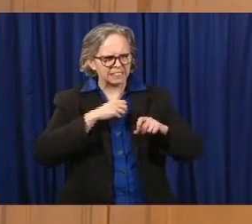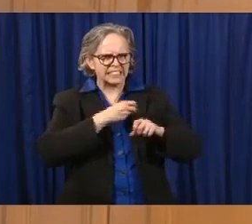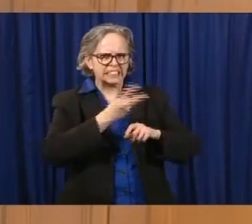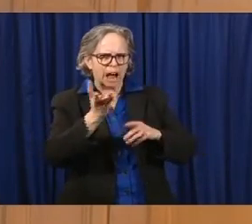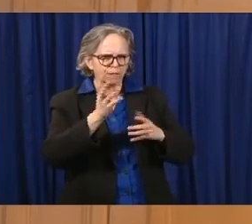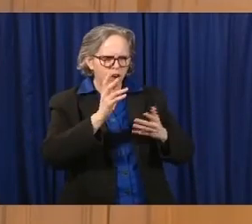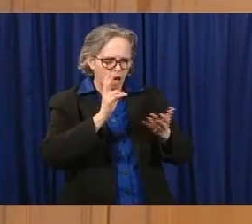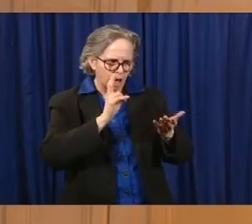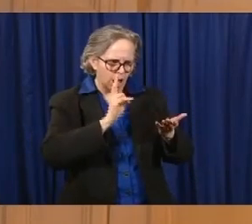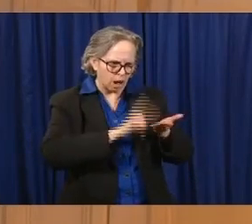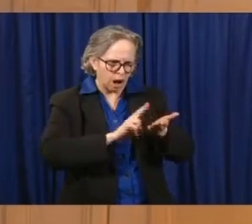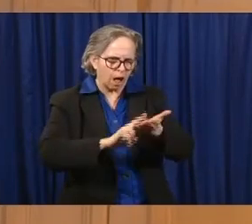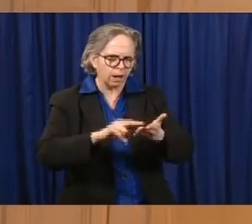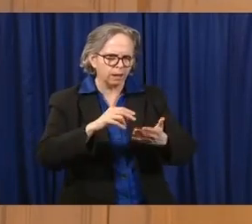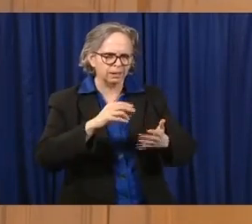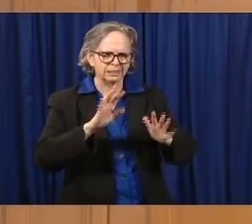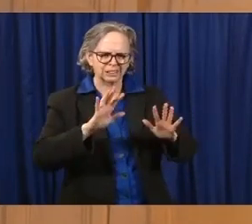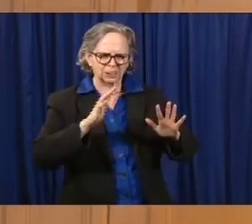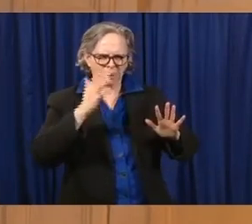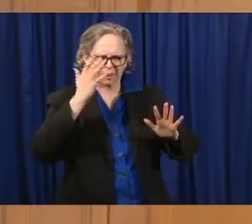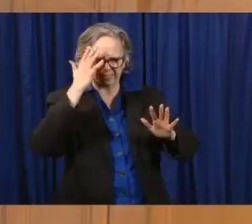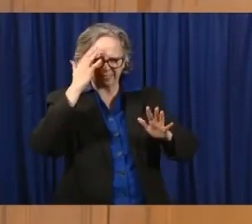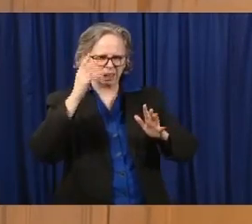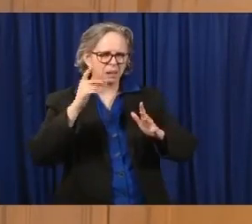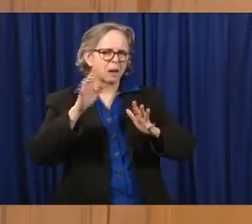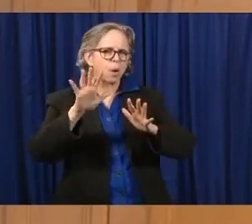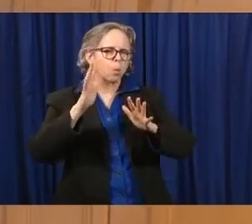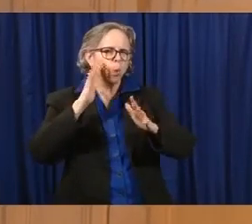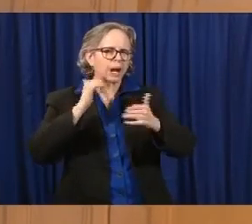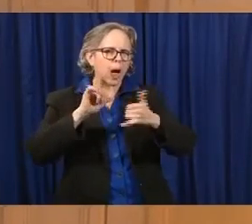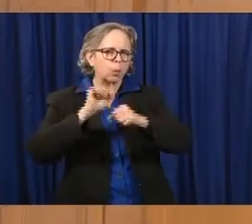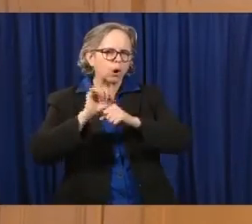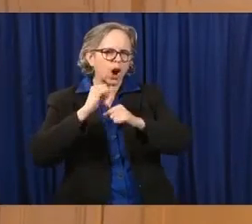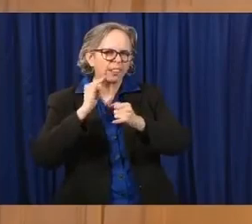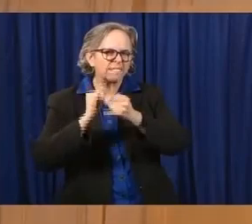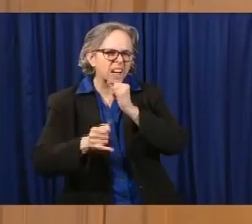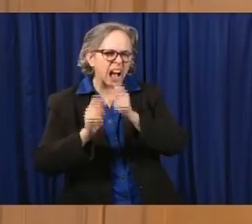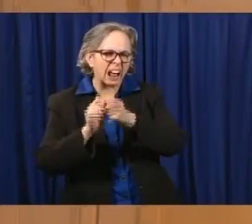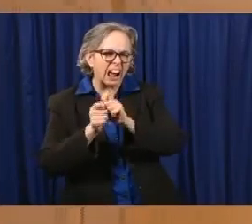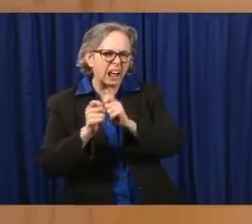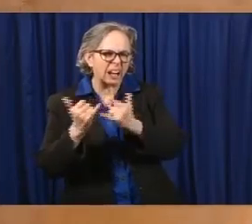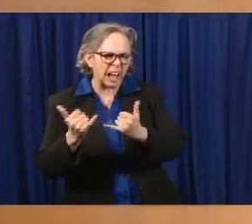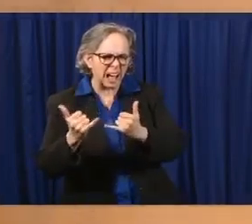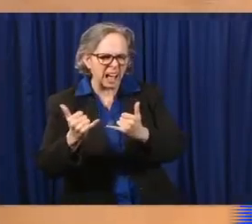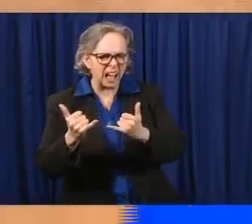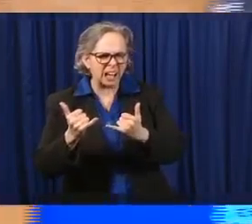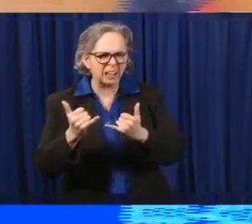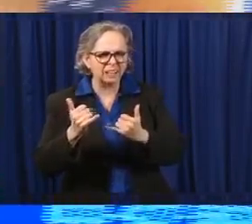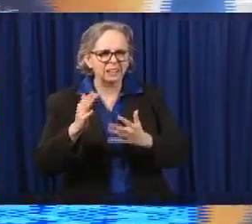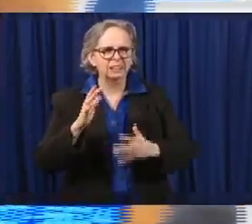the final work is being done on that. So lawyers have to be involved, I'm sorry to say, Randy.